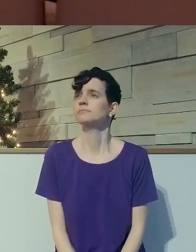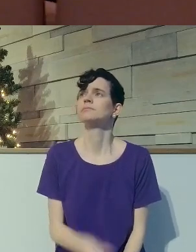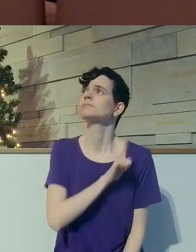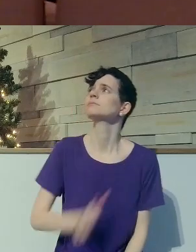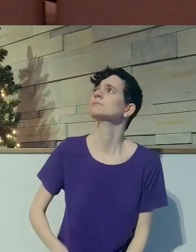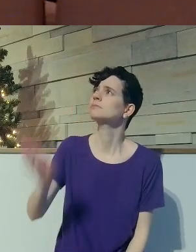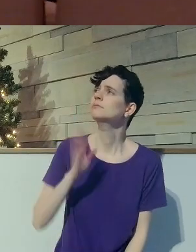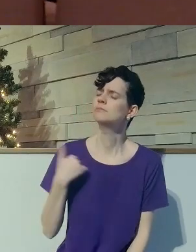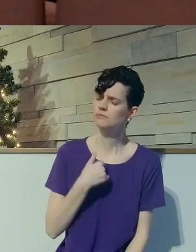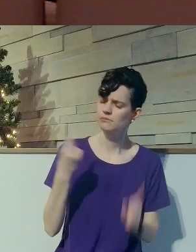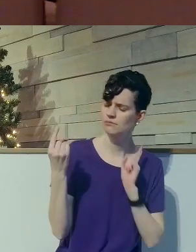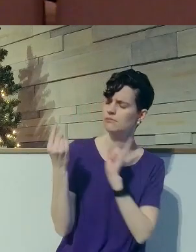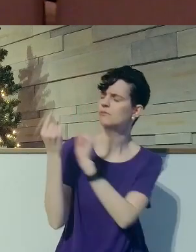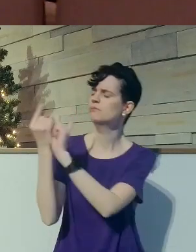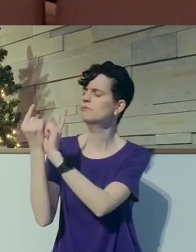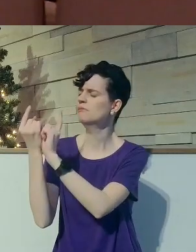Lord God, as we come to you this day,